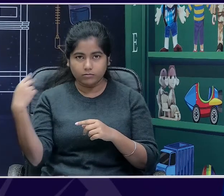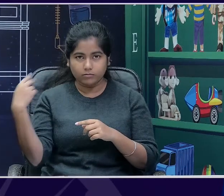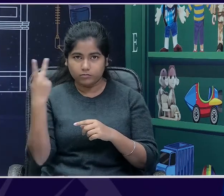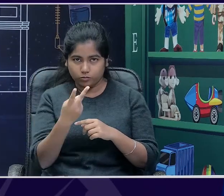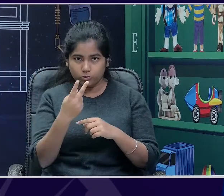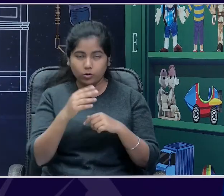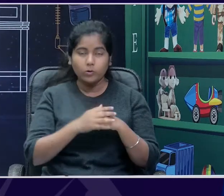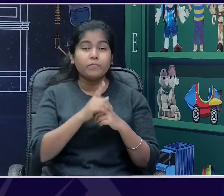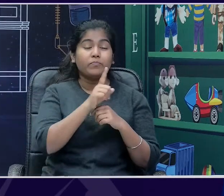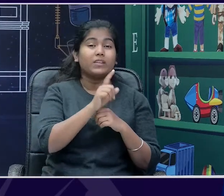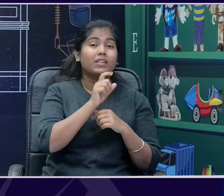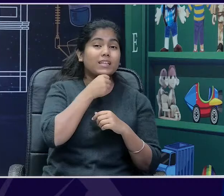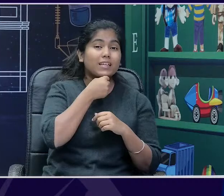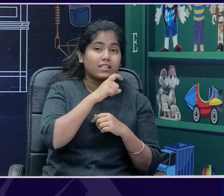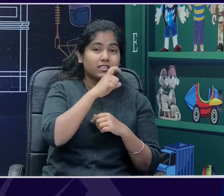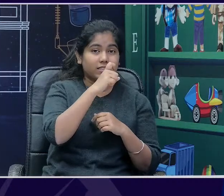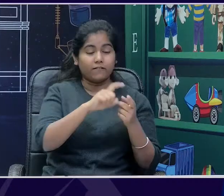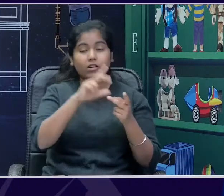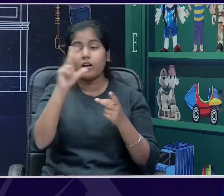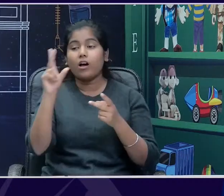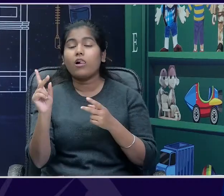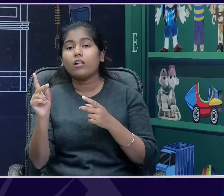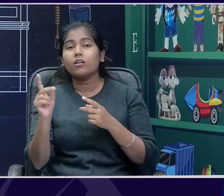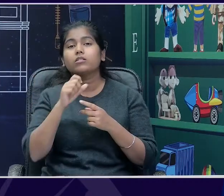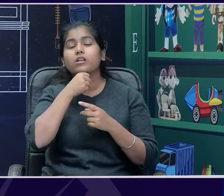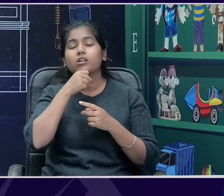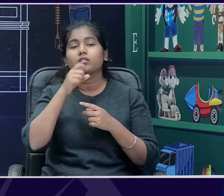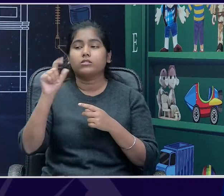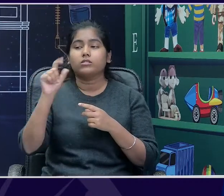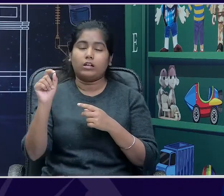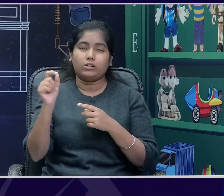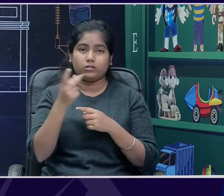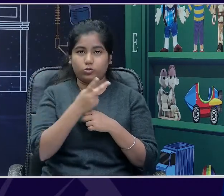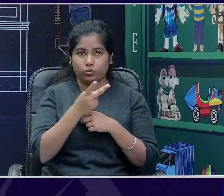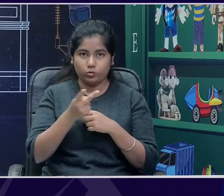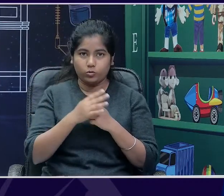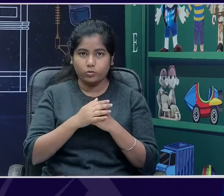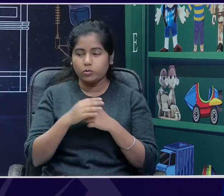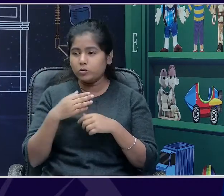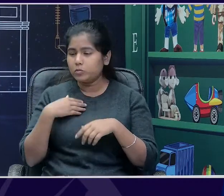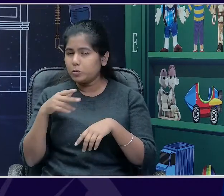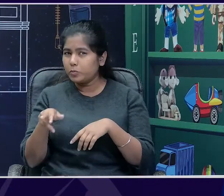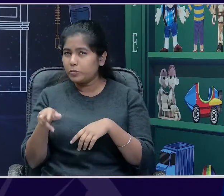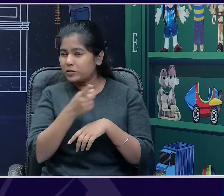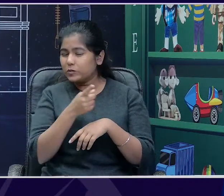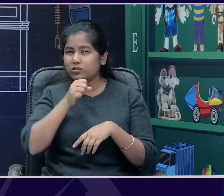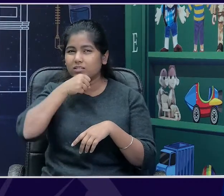Okay. And we move further. So we can say these are the young.